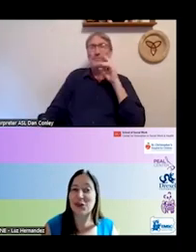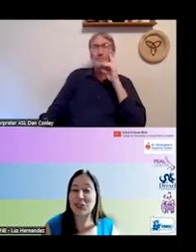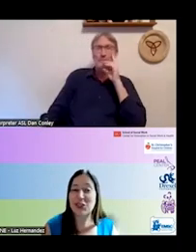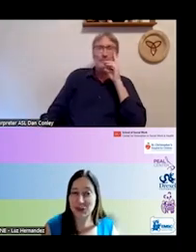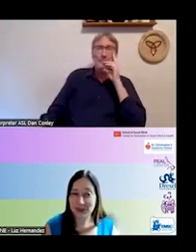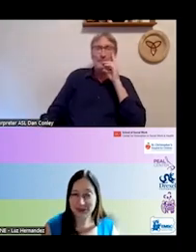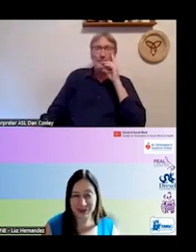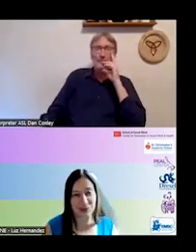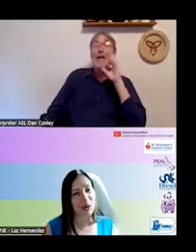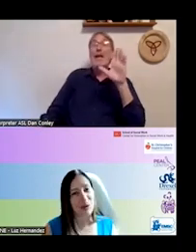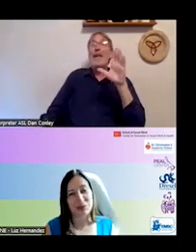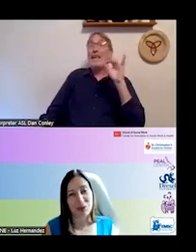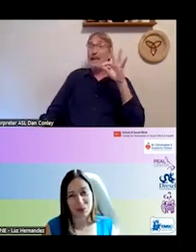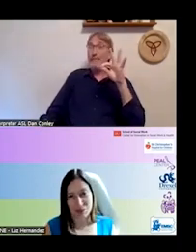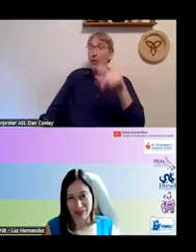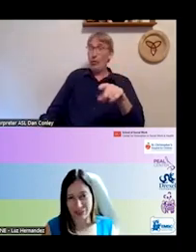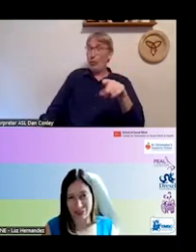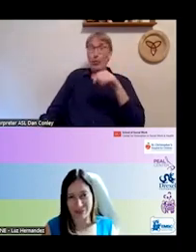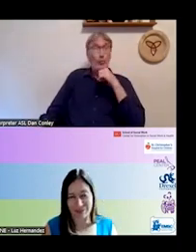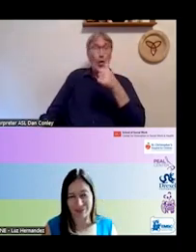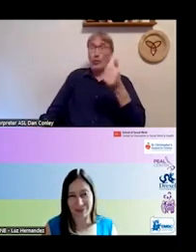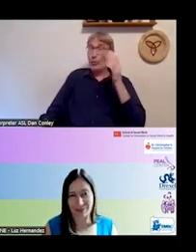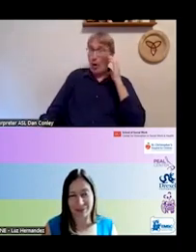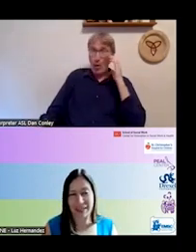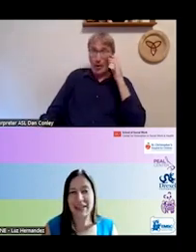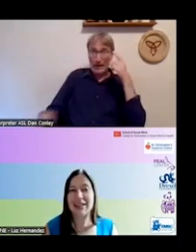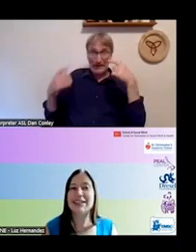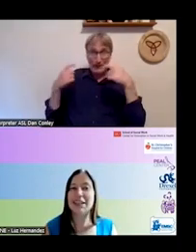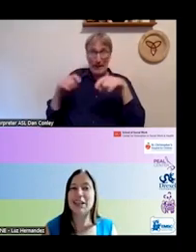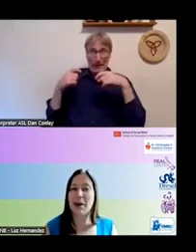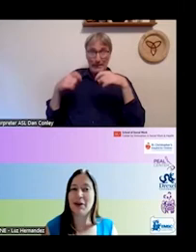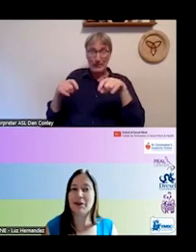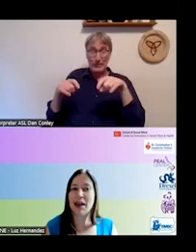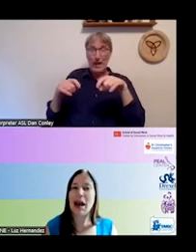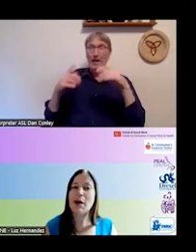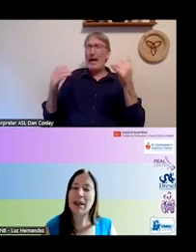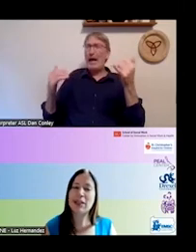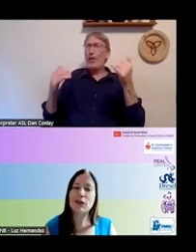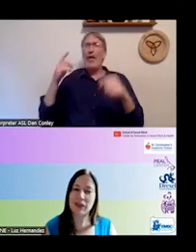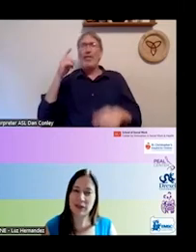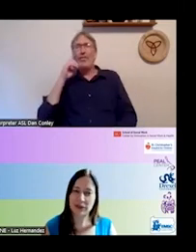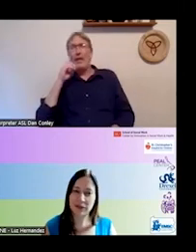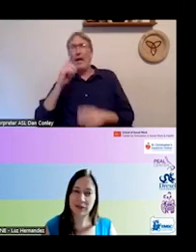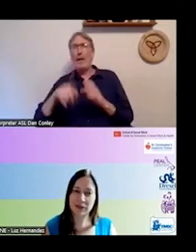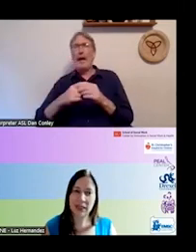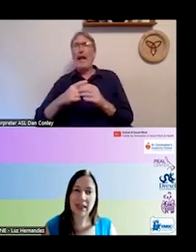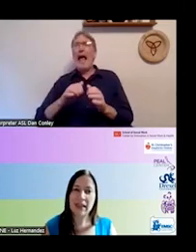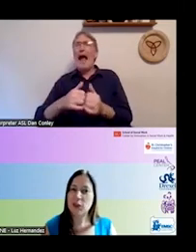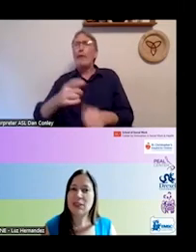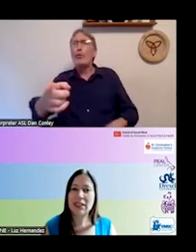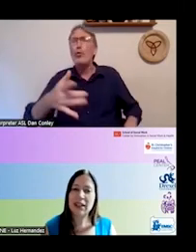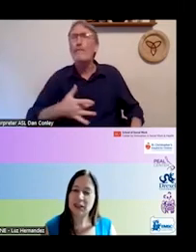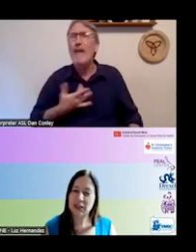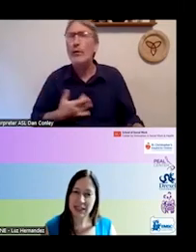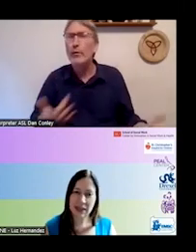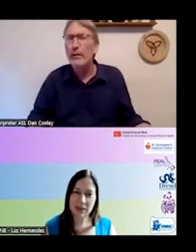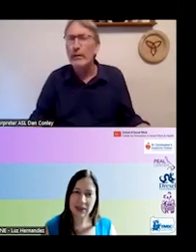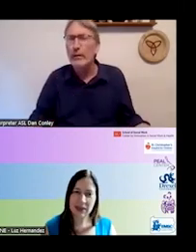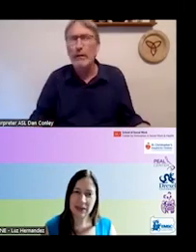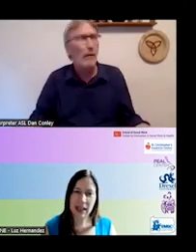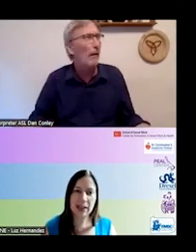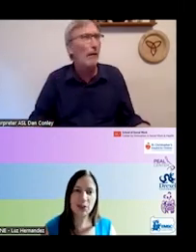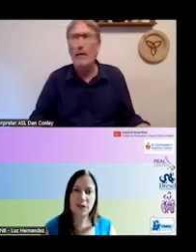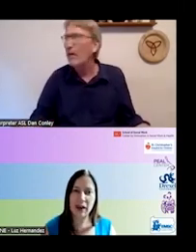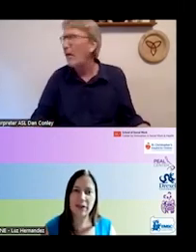Now, for those of you who don't know Spanish, let's think about how it made you feel that you didn't understand